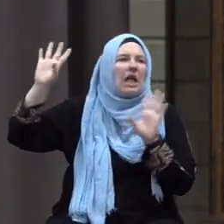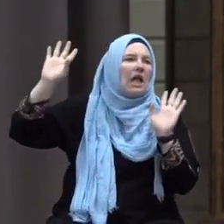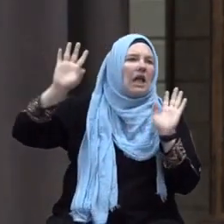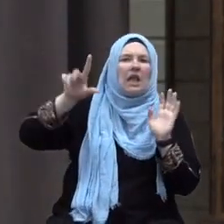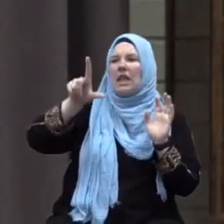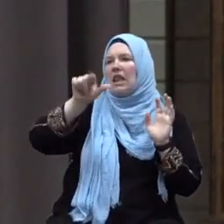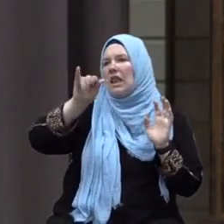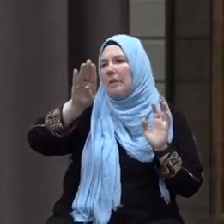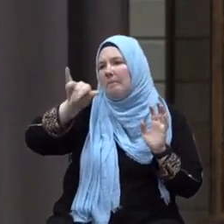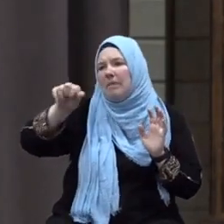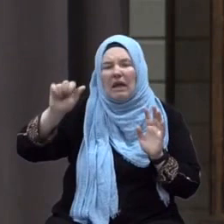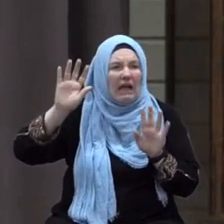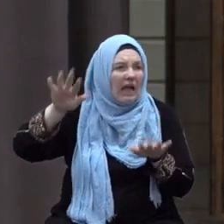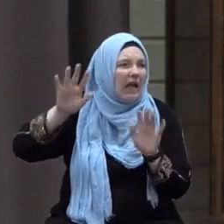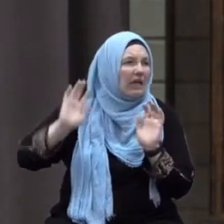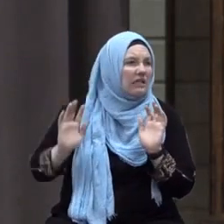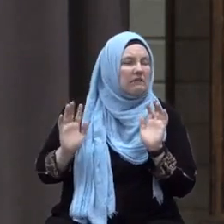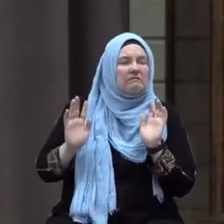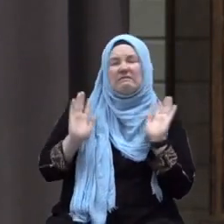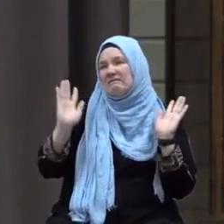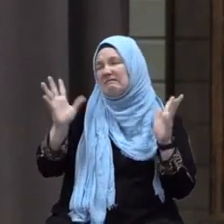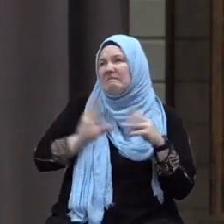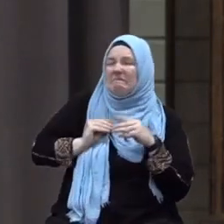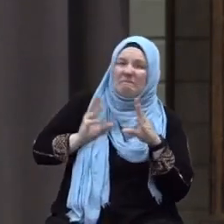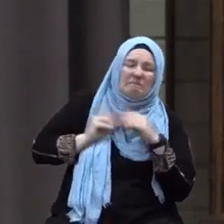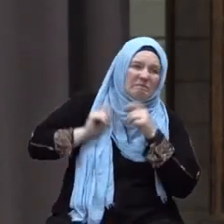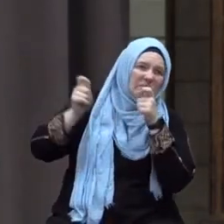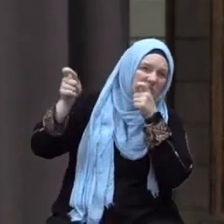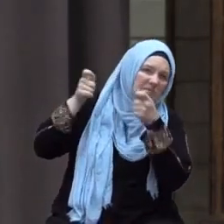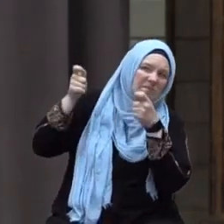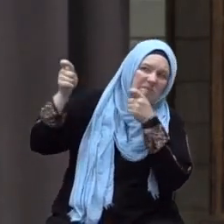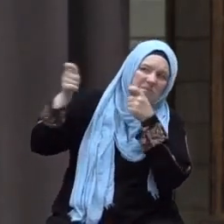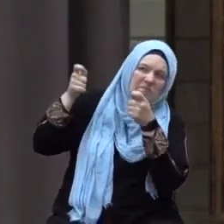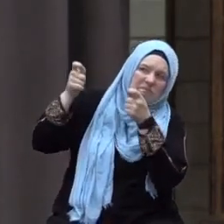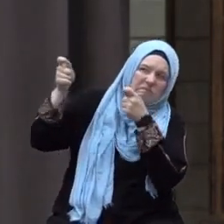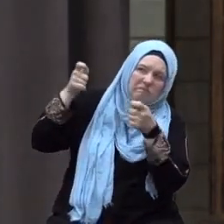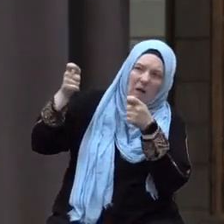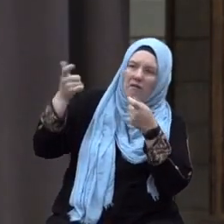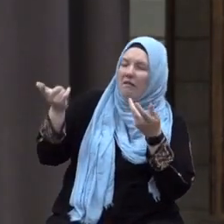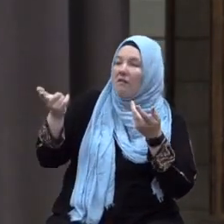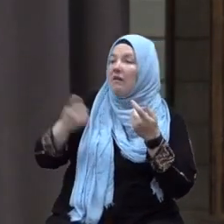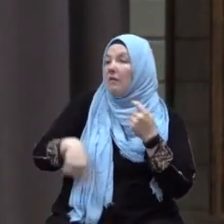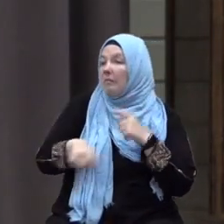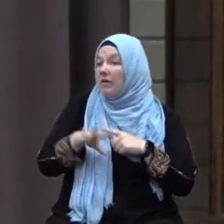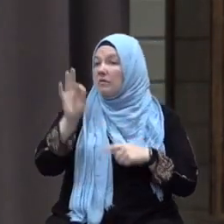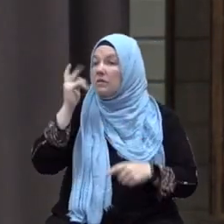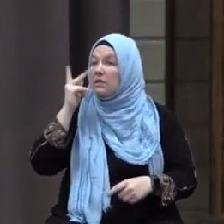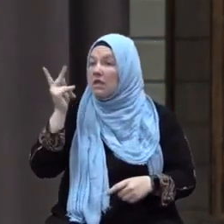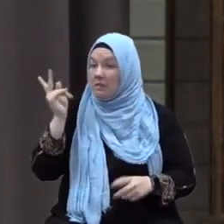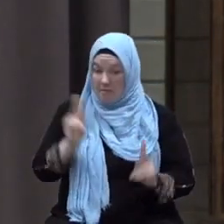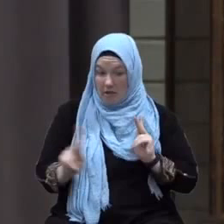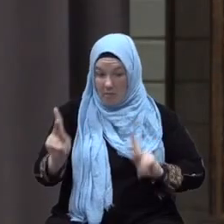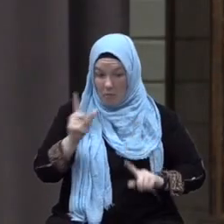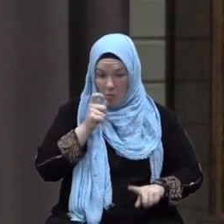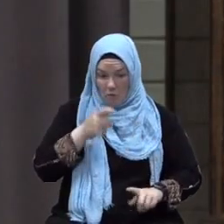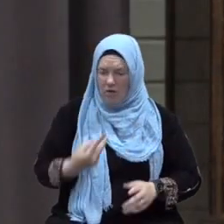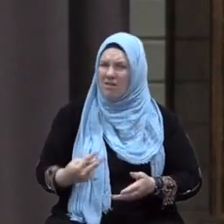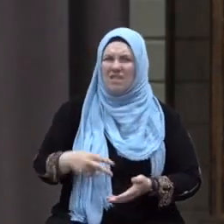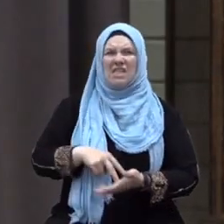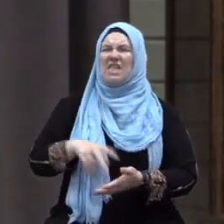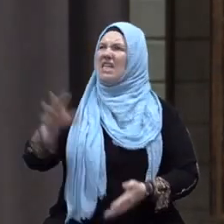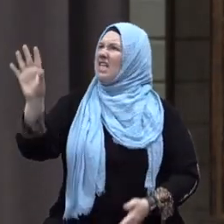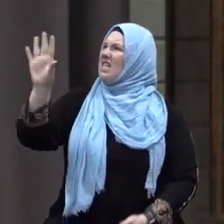Libya. Fine, stay where you are. But you will discover that those who stood up for their